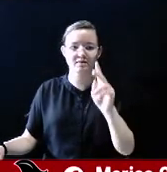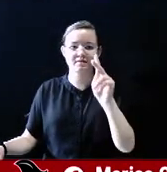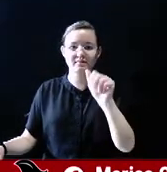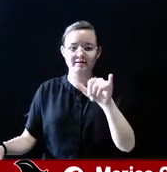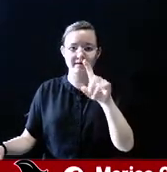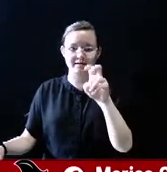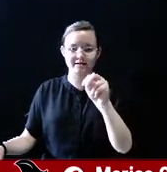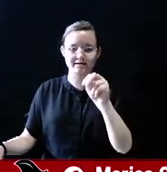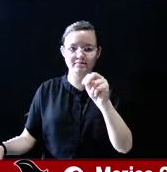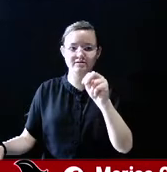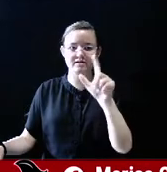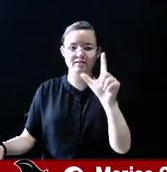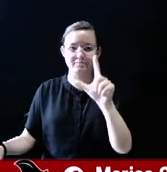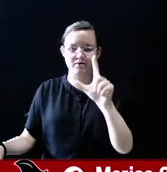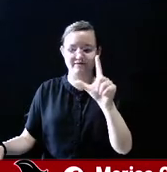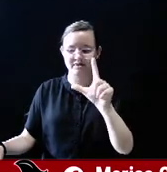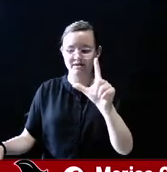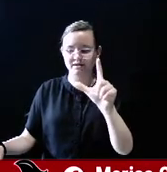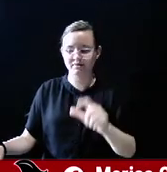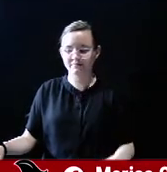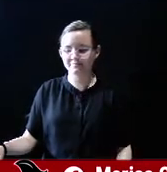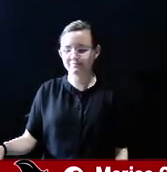Caden James Labovey.